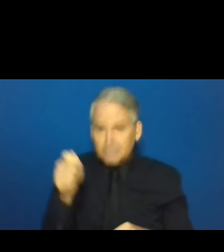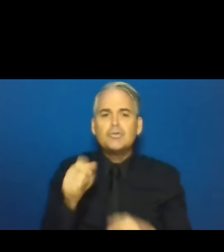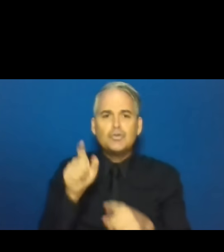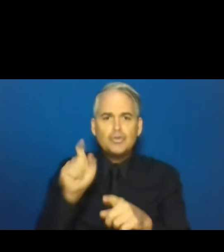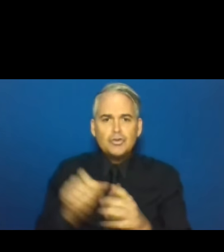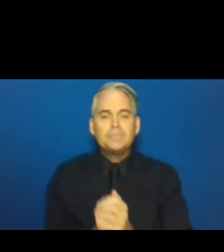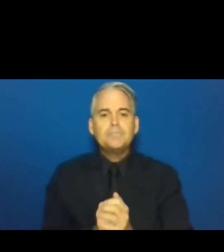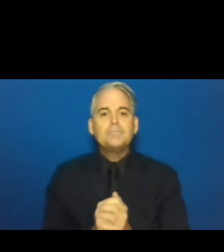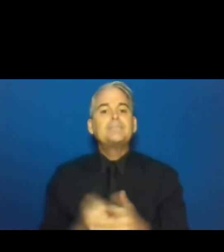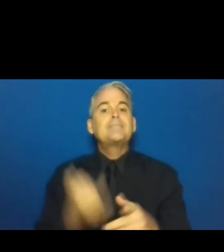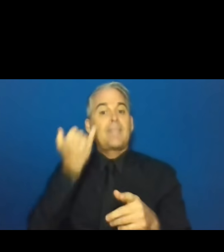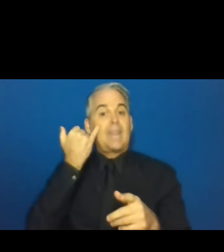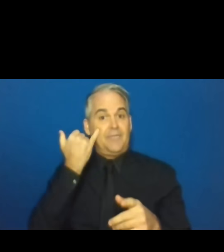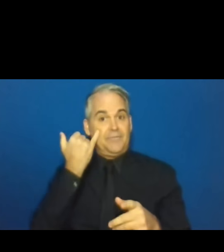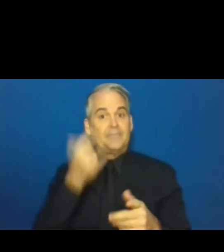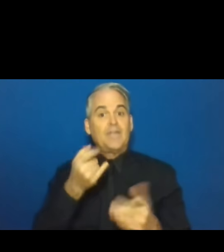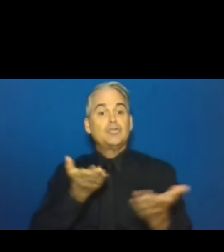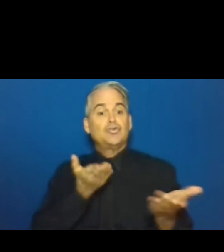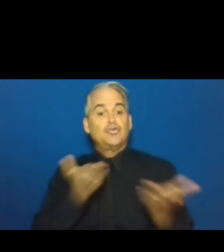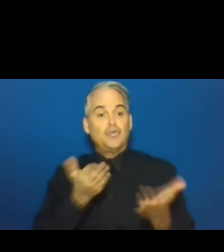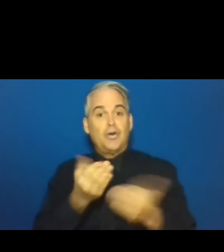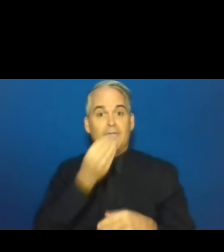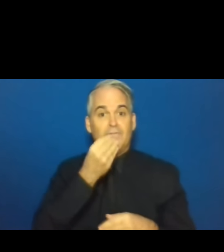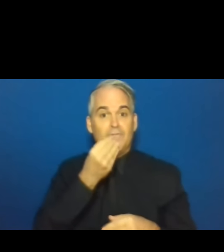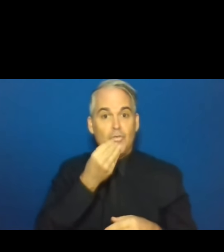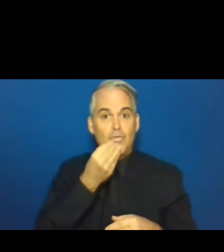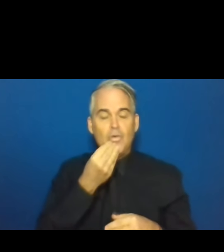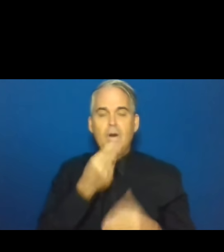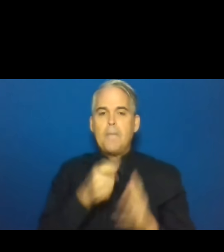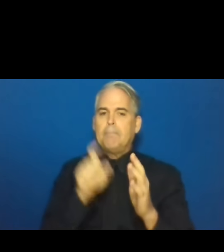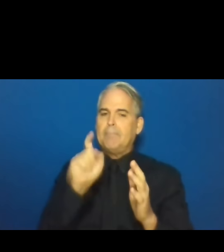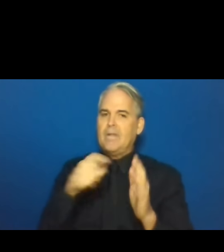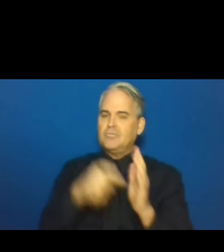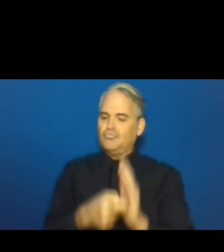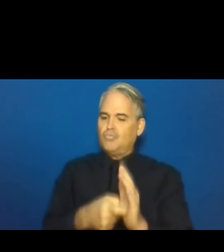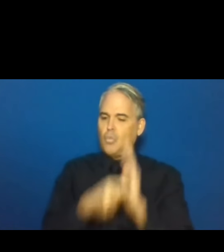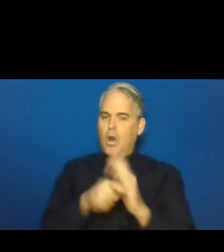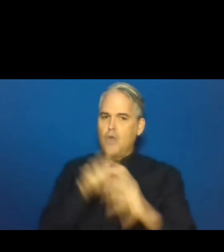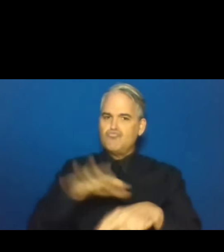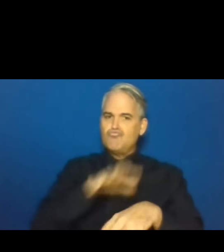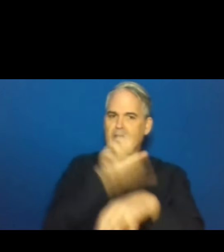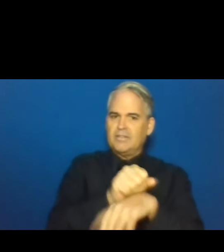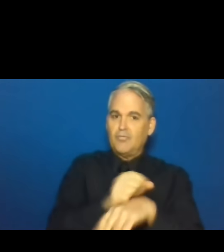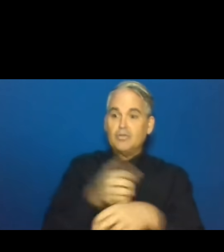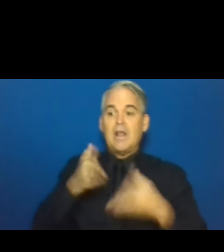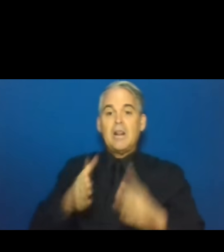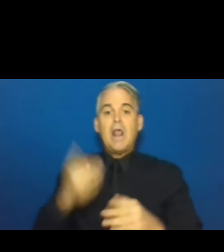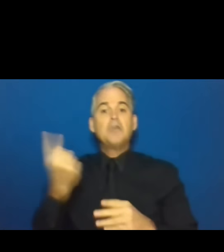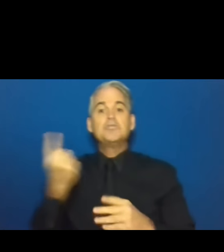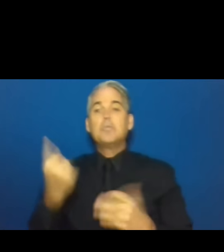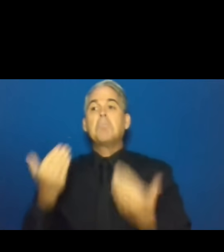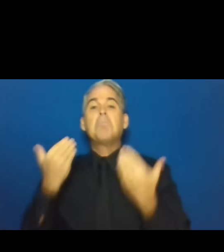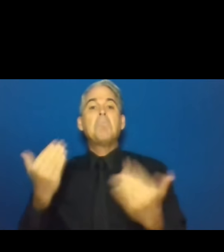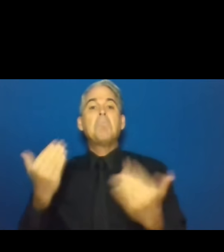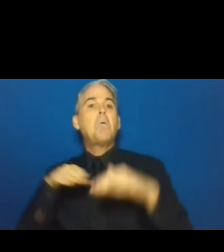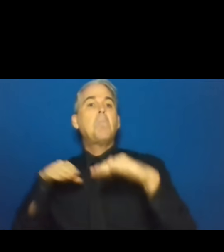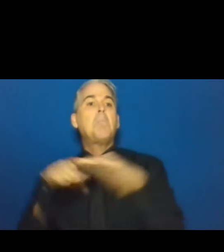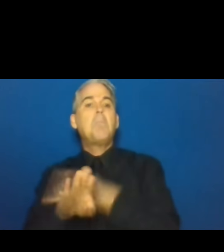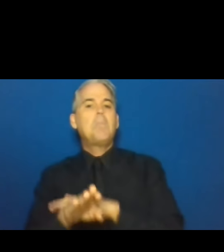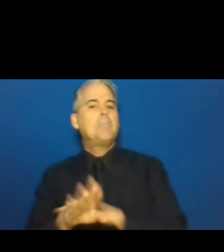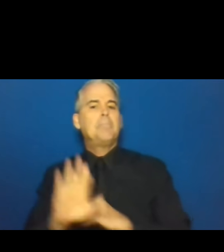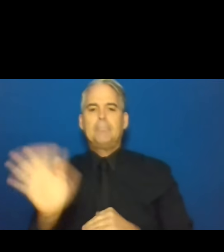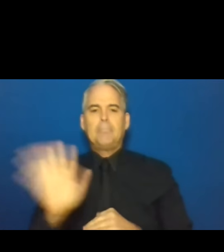reservations are required. No walk-ins will be allowed. I know the majority of our bars and restaurants are doing